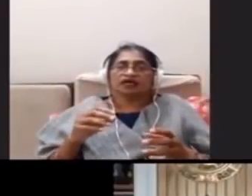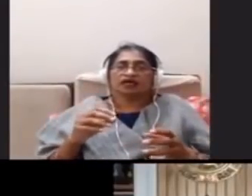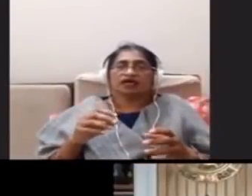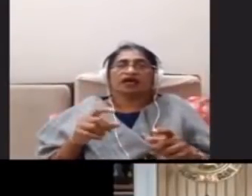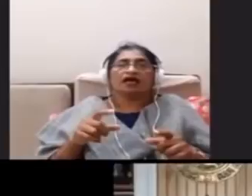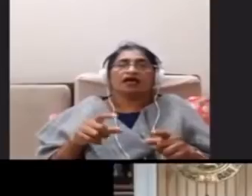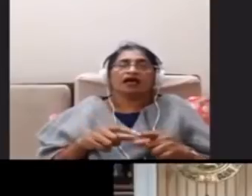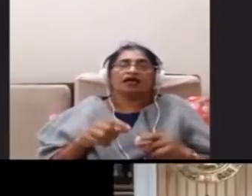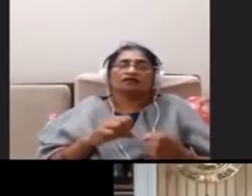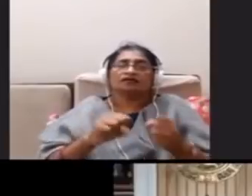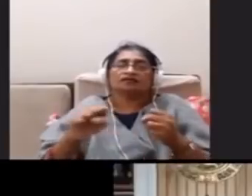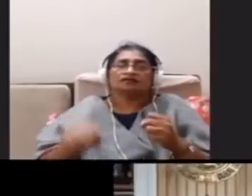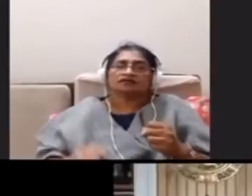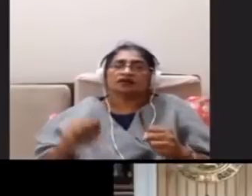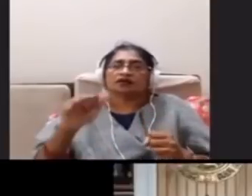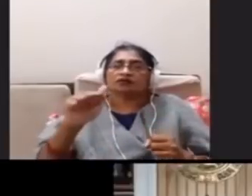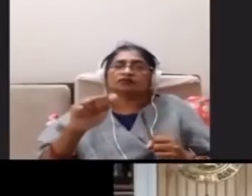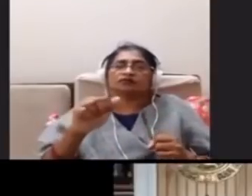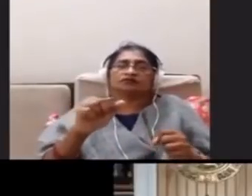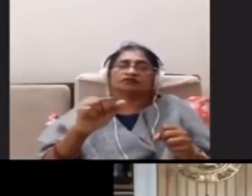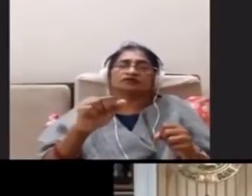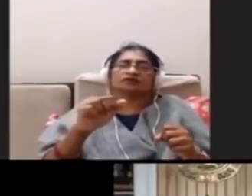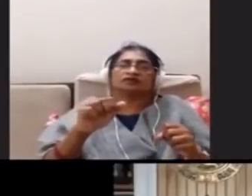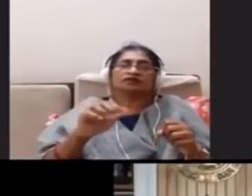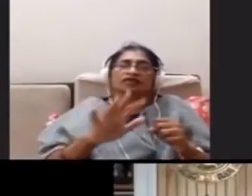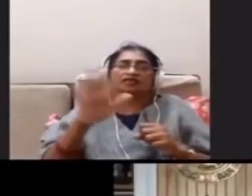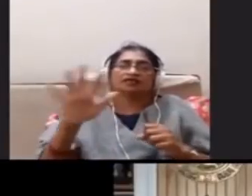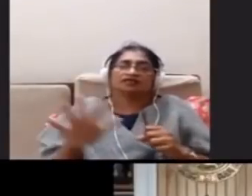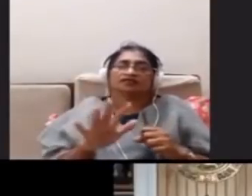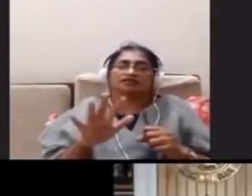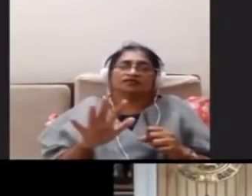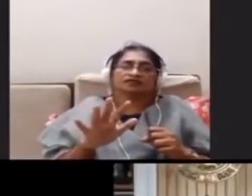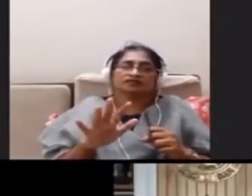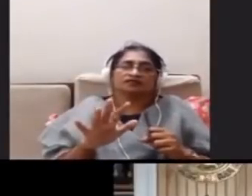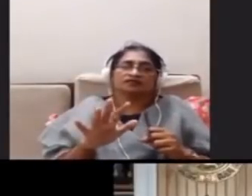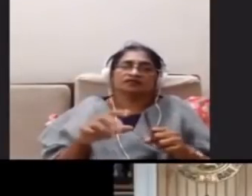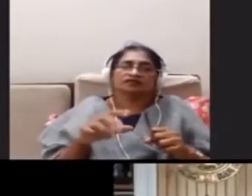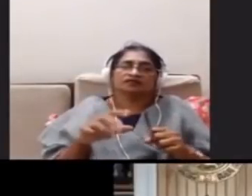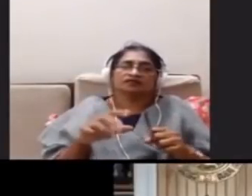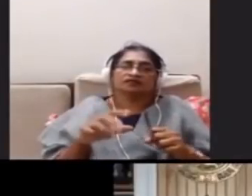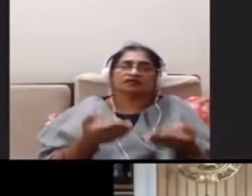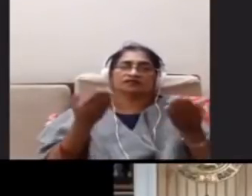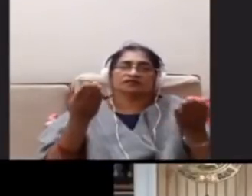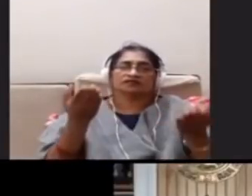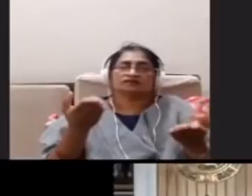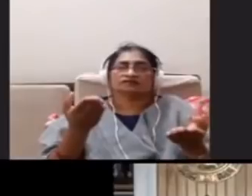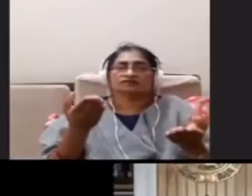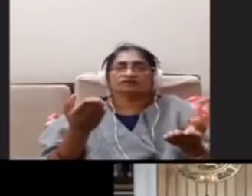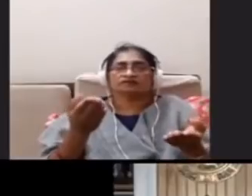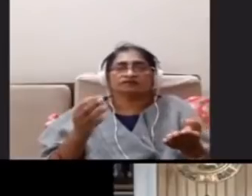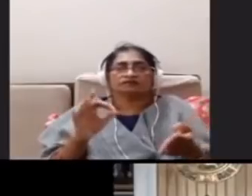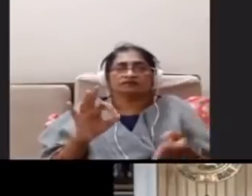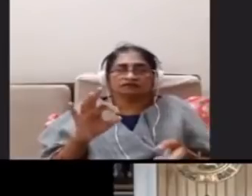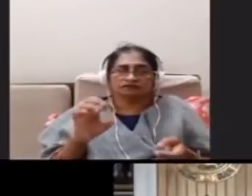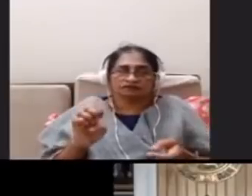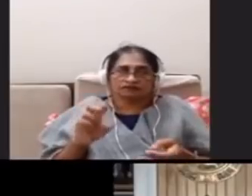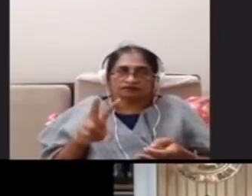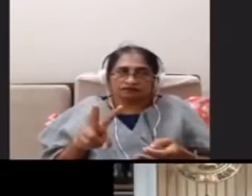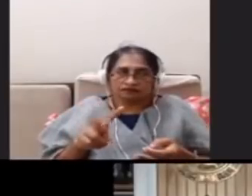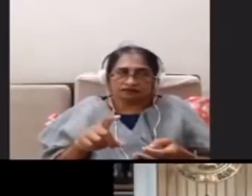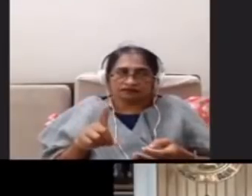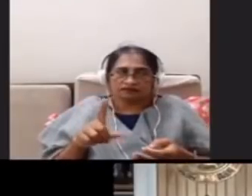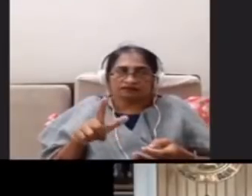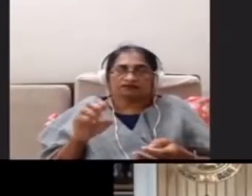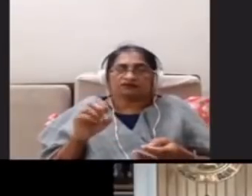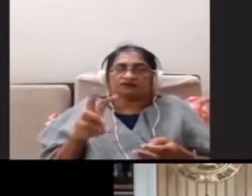South Asian departments of various universities in the United States. And she has served as fellow and artist in residence at the Carl A.